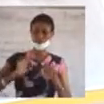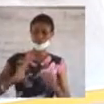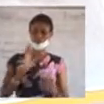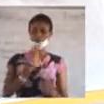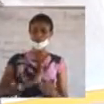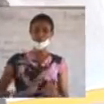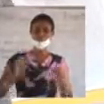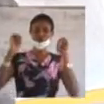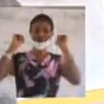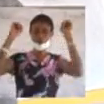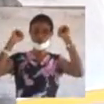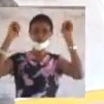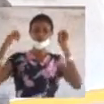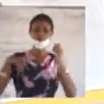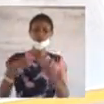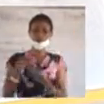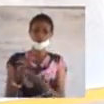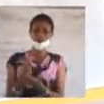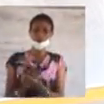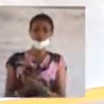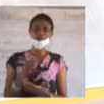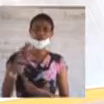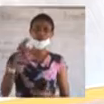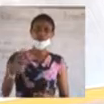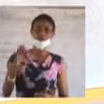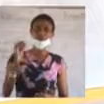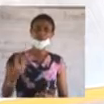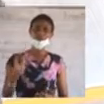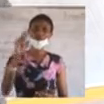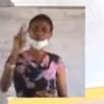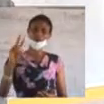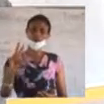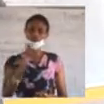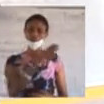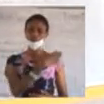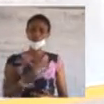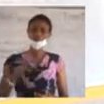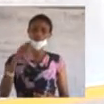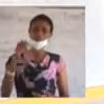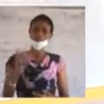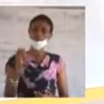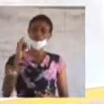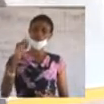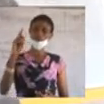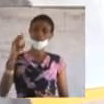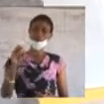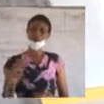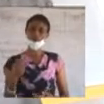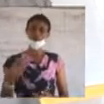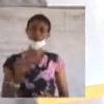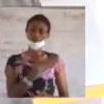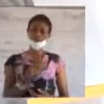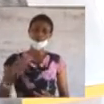topic we discussed that day was HIV/AIDS. We look at the meaning of HIV, we also look at the meaning